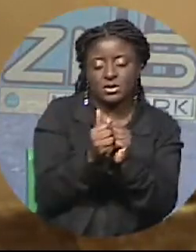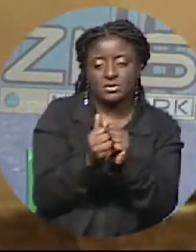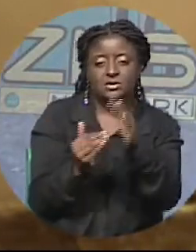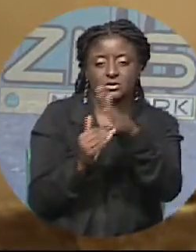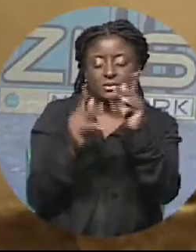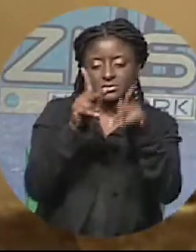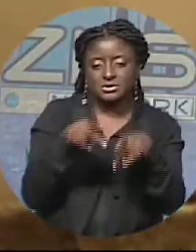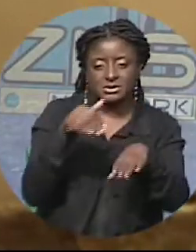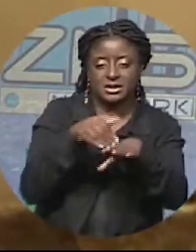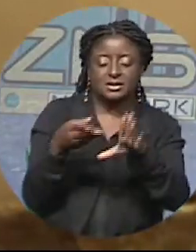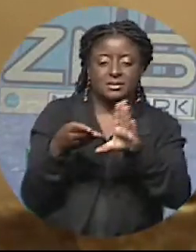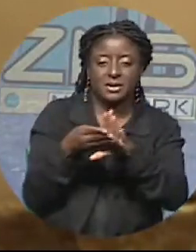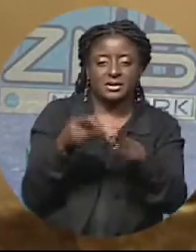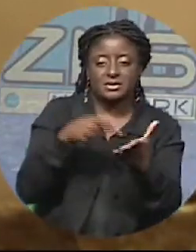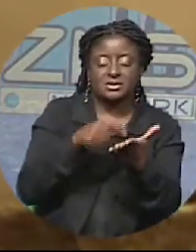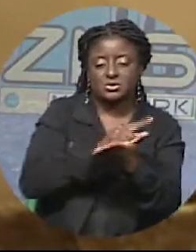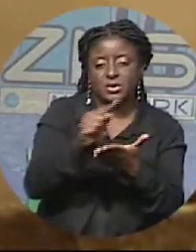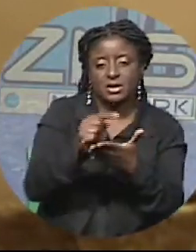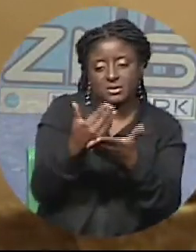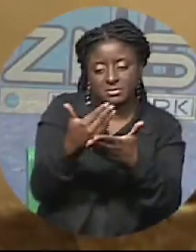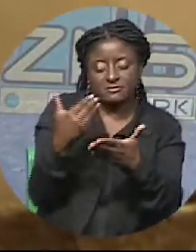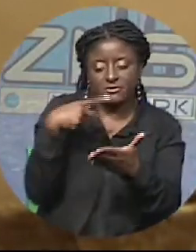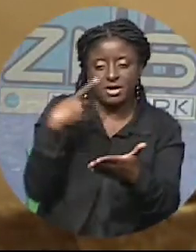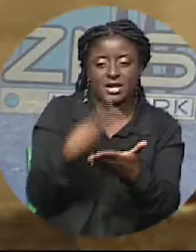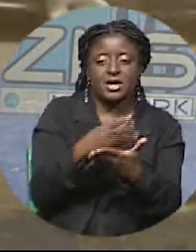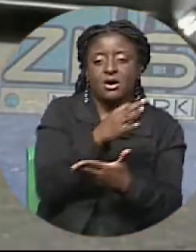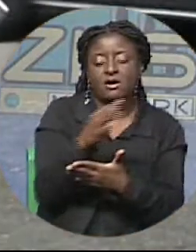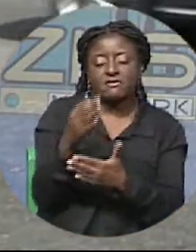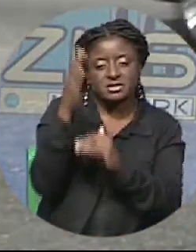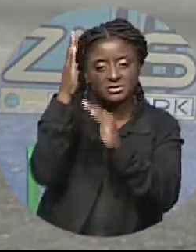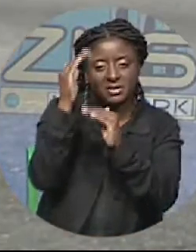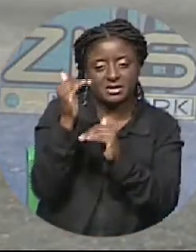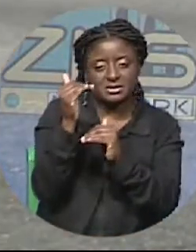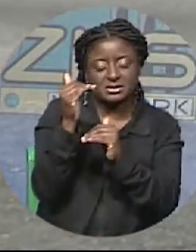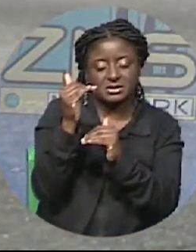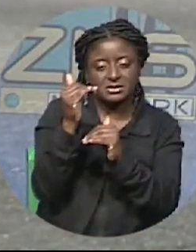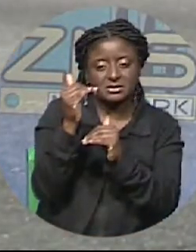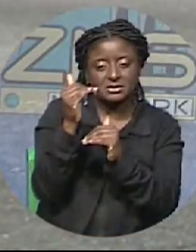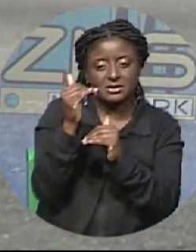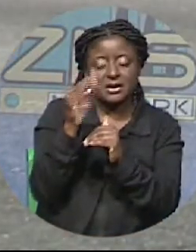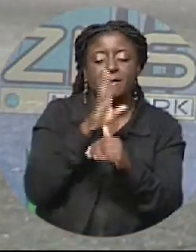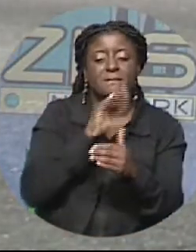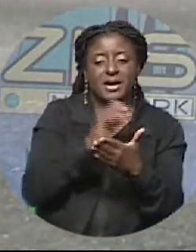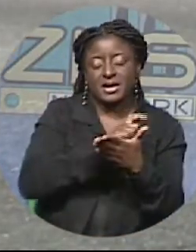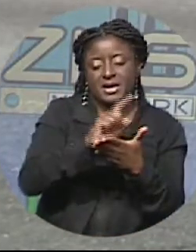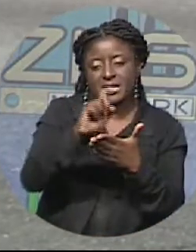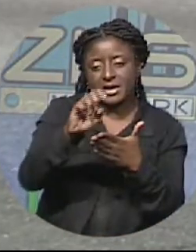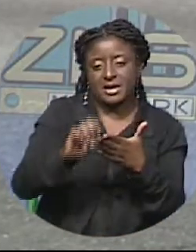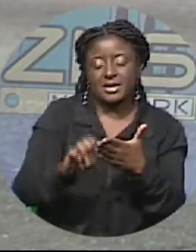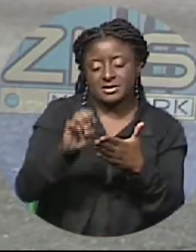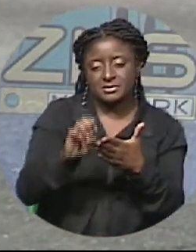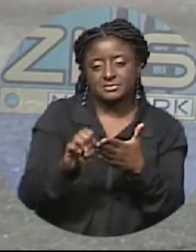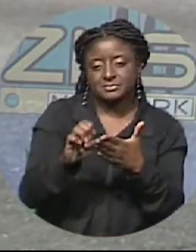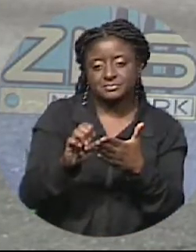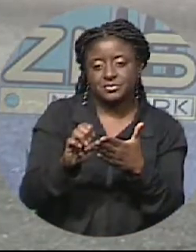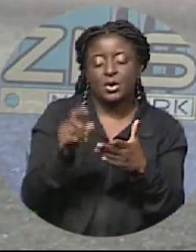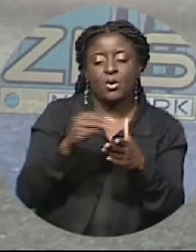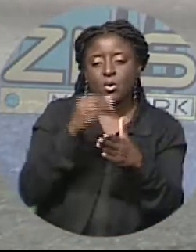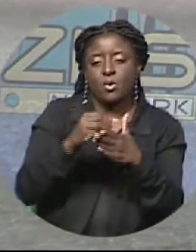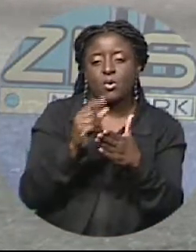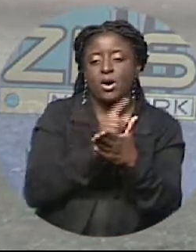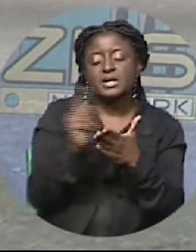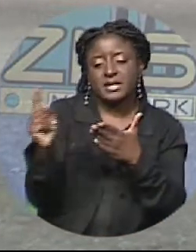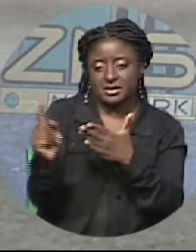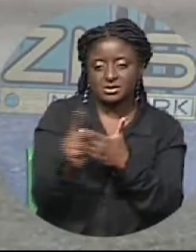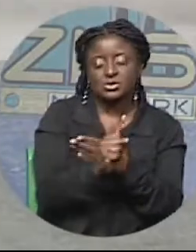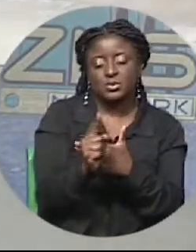this week ahead of the layoffs. They are expected to take place by the end of the week or sometime next week. Our newsroom